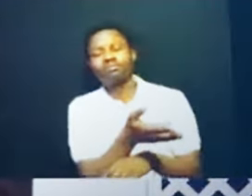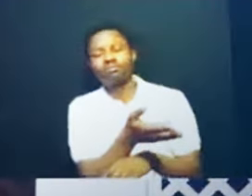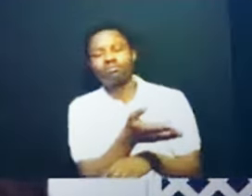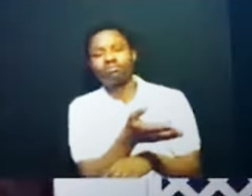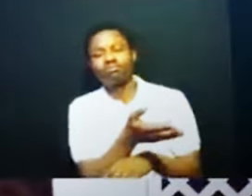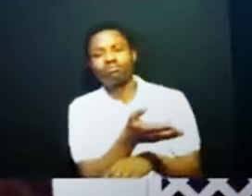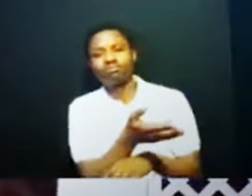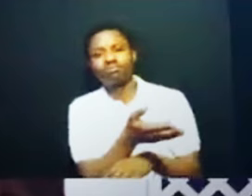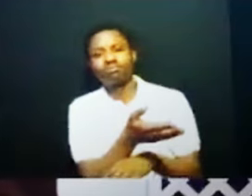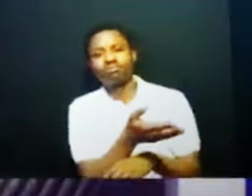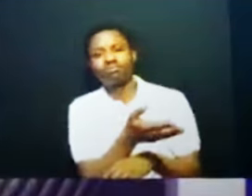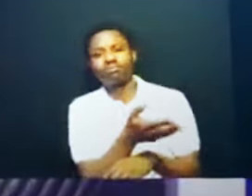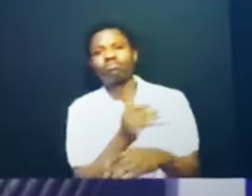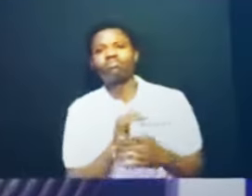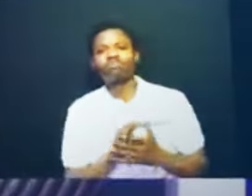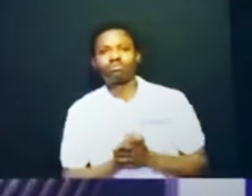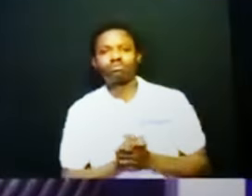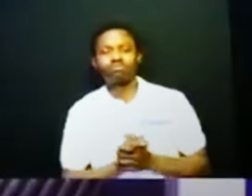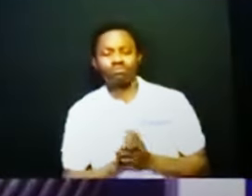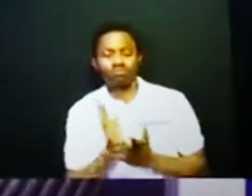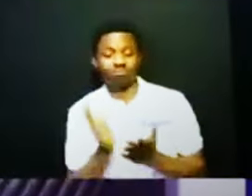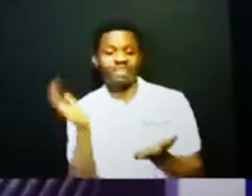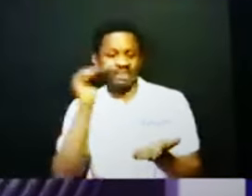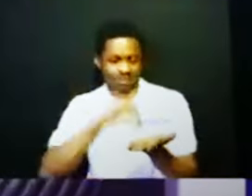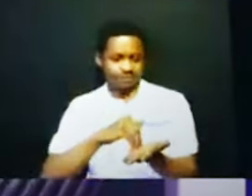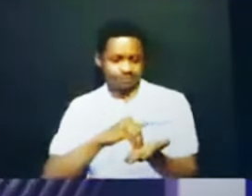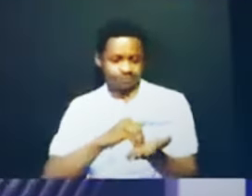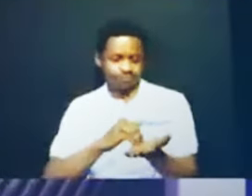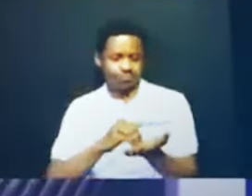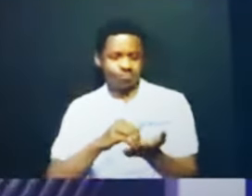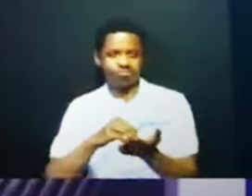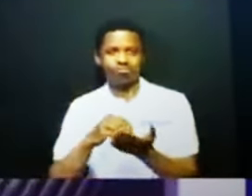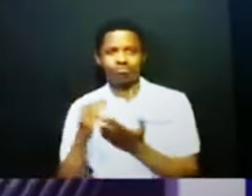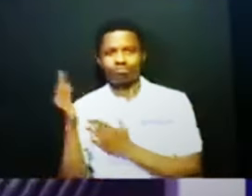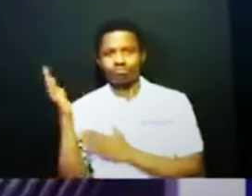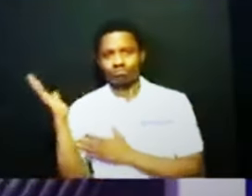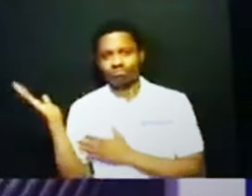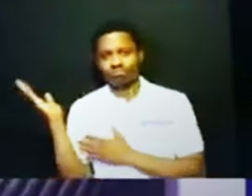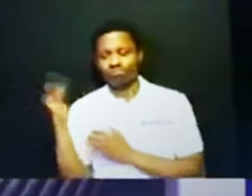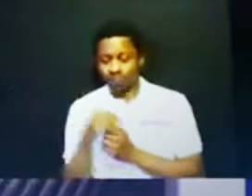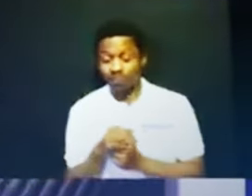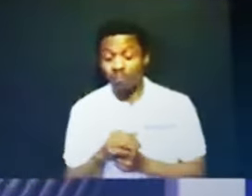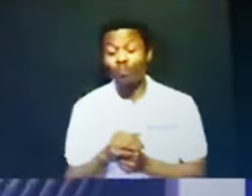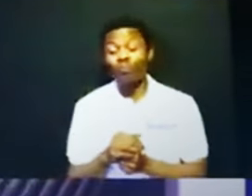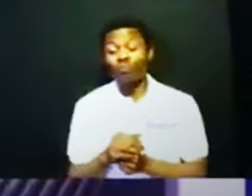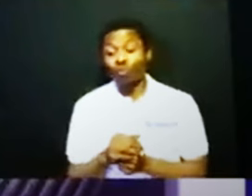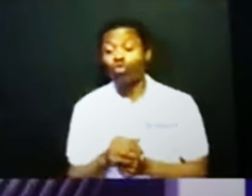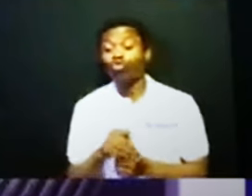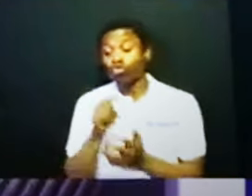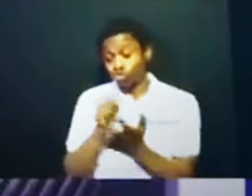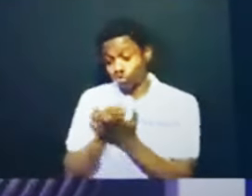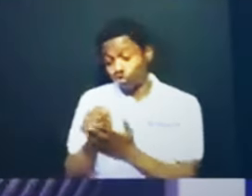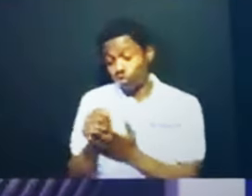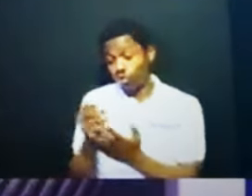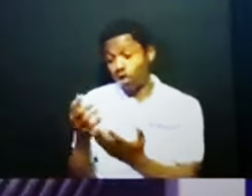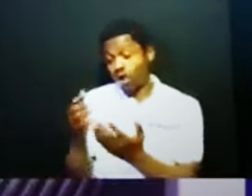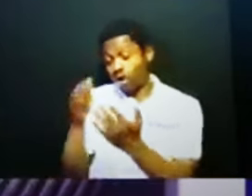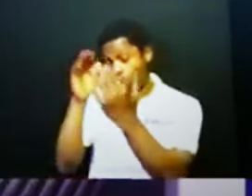me just repeat the reading. Although I hope to come to you